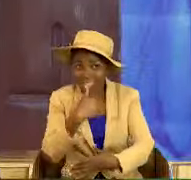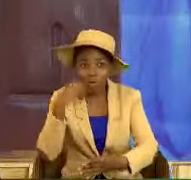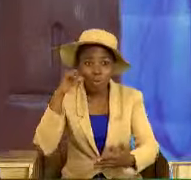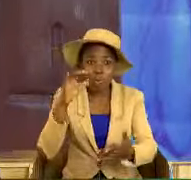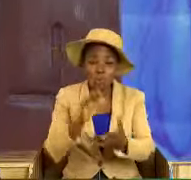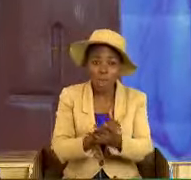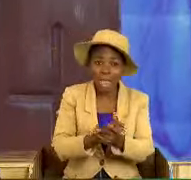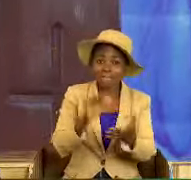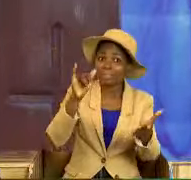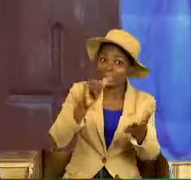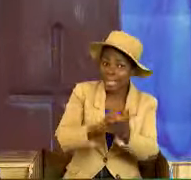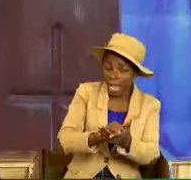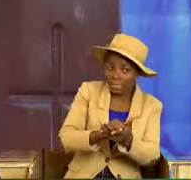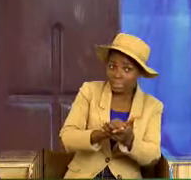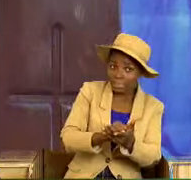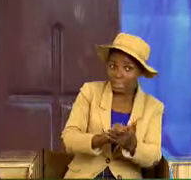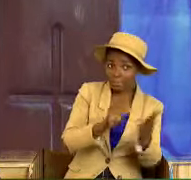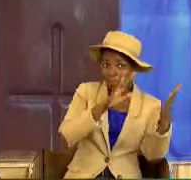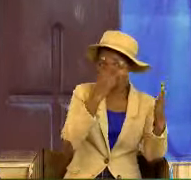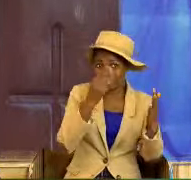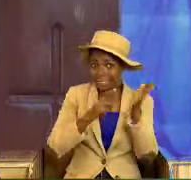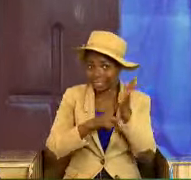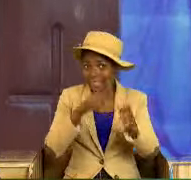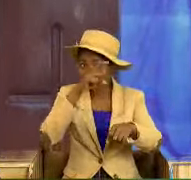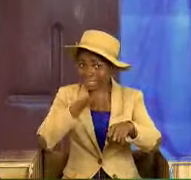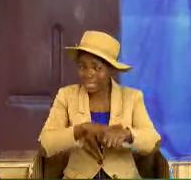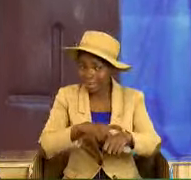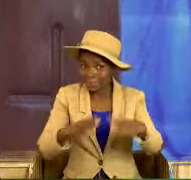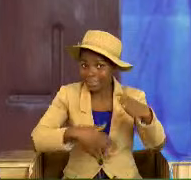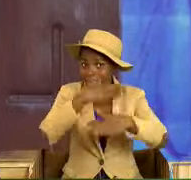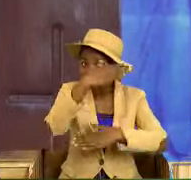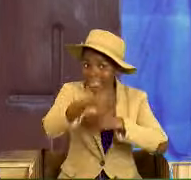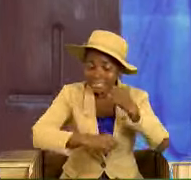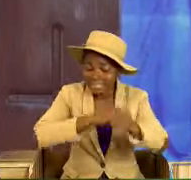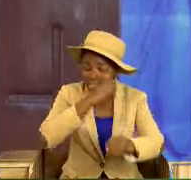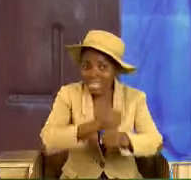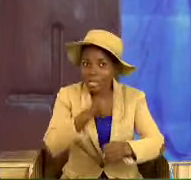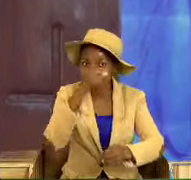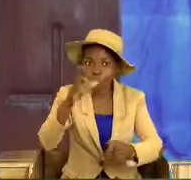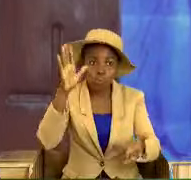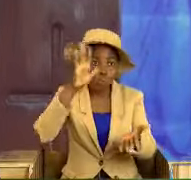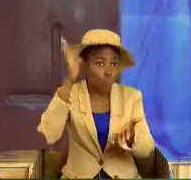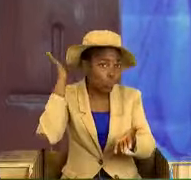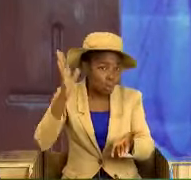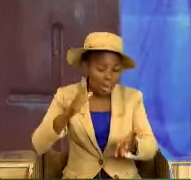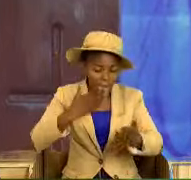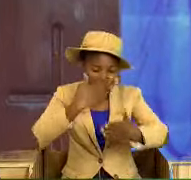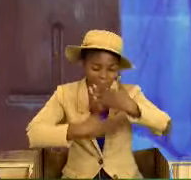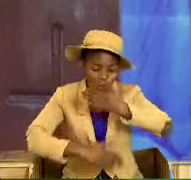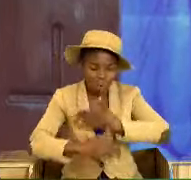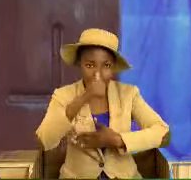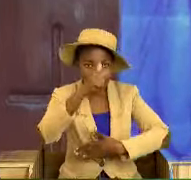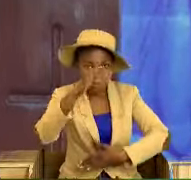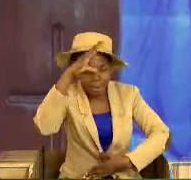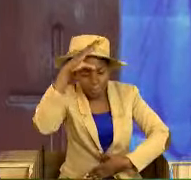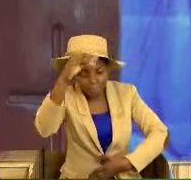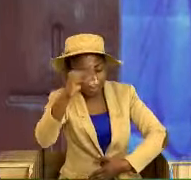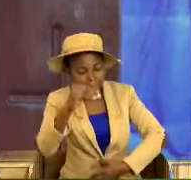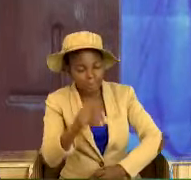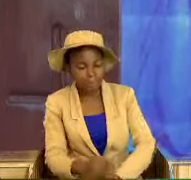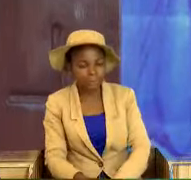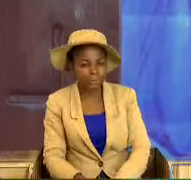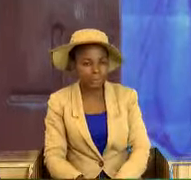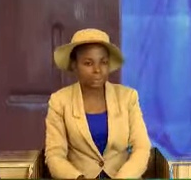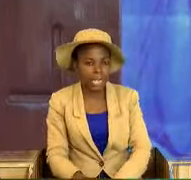next year you will have a boy that's what I said as led by the